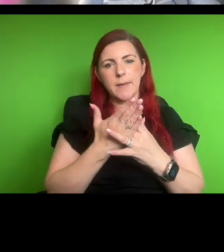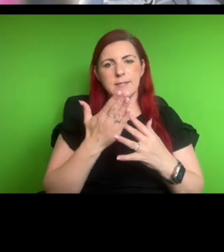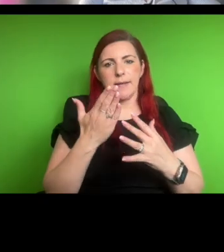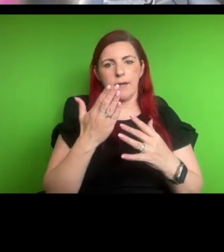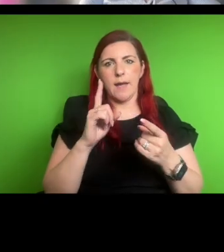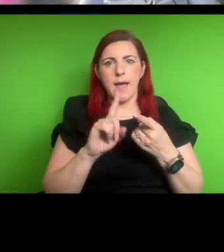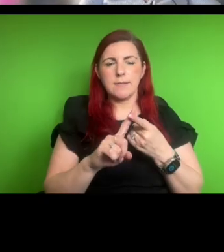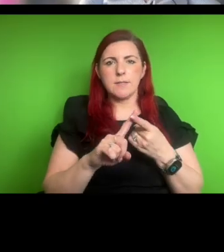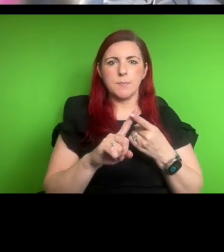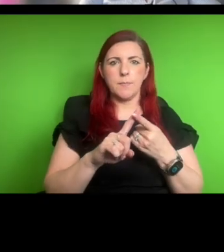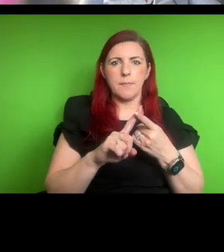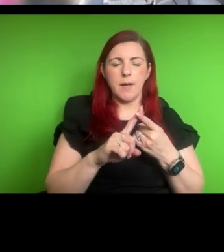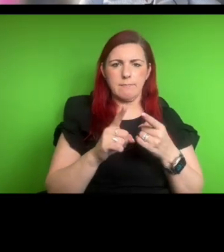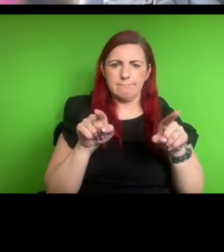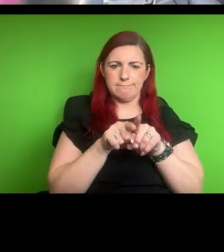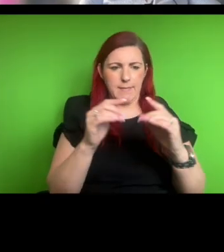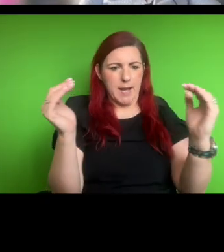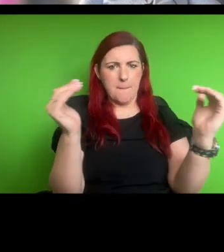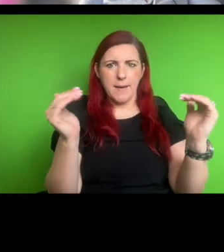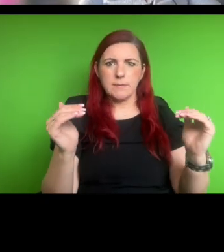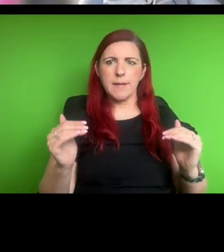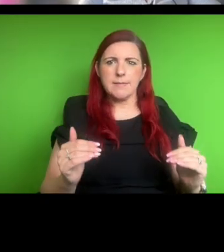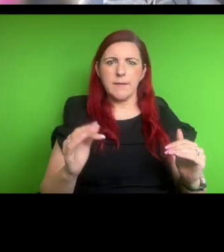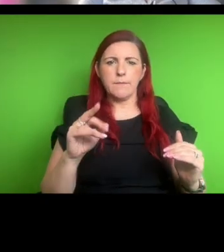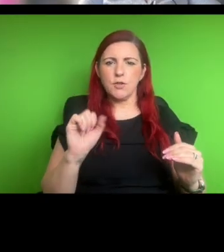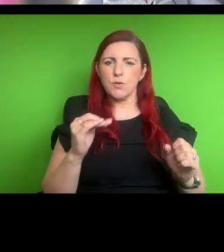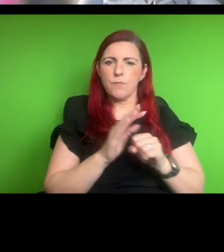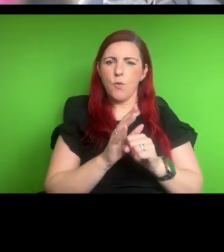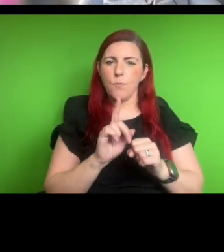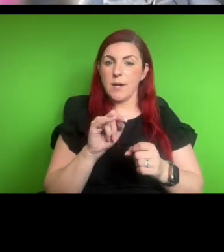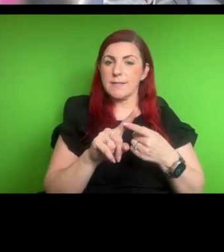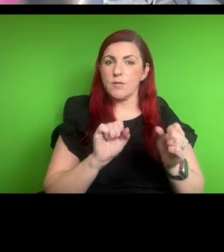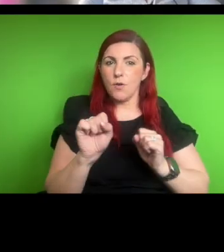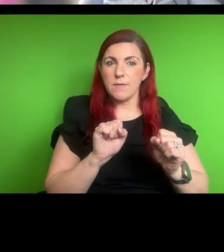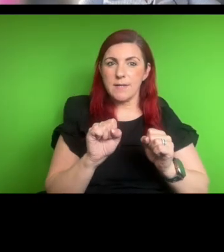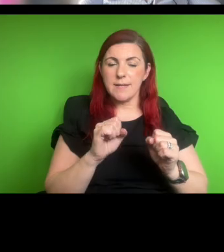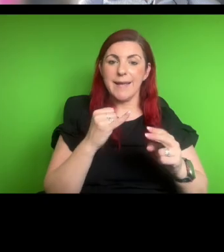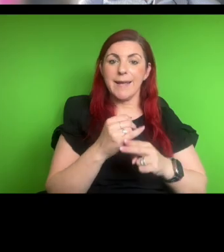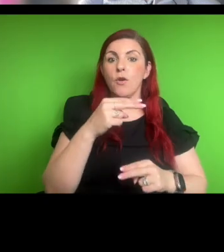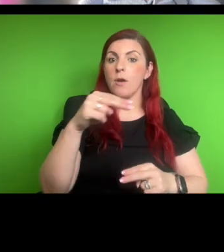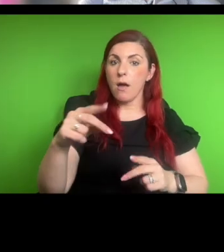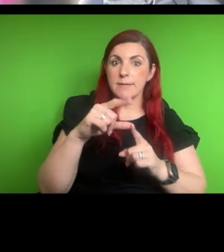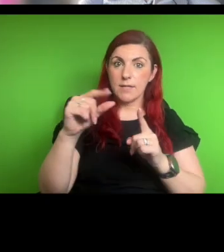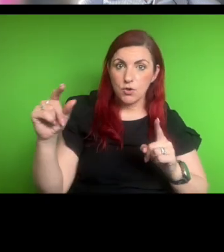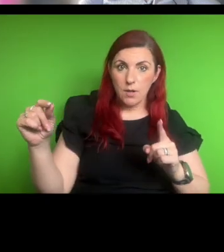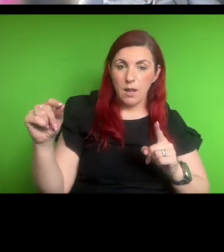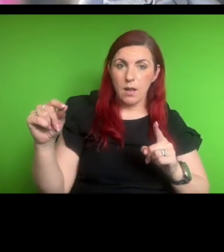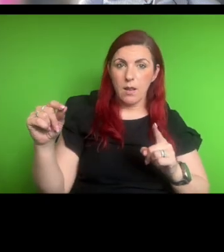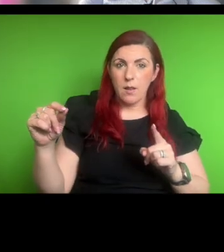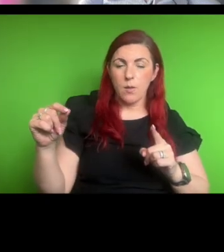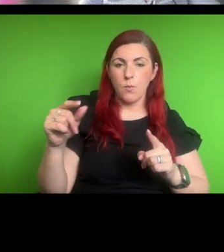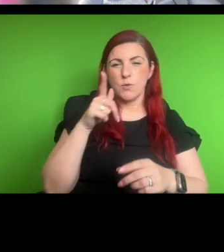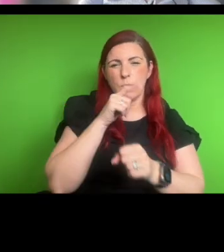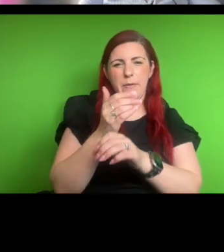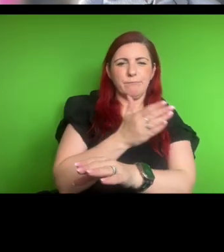and services in non-digital form. And we talked about that standard